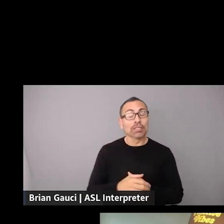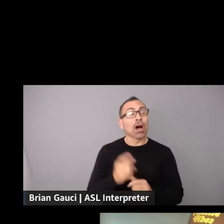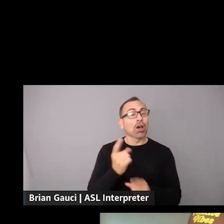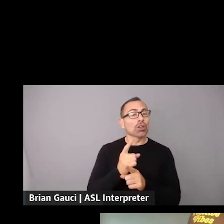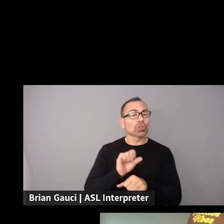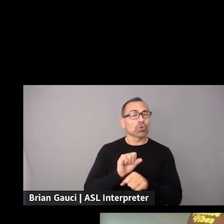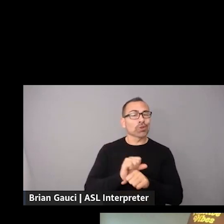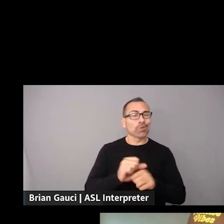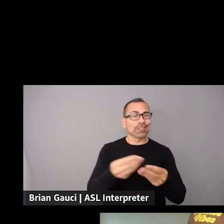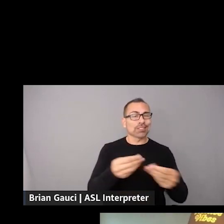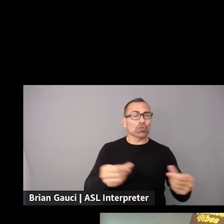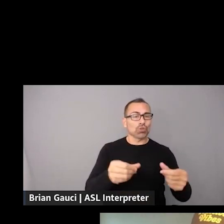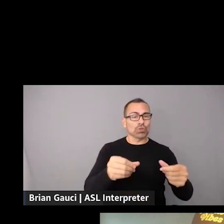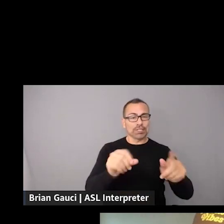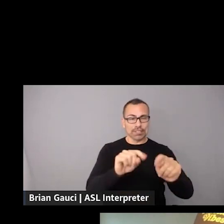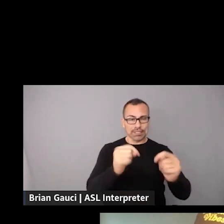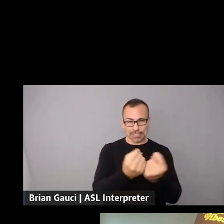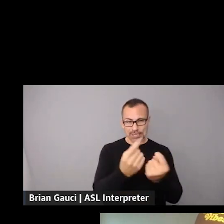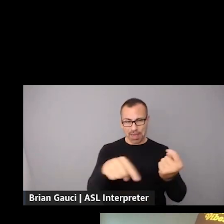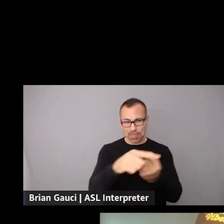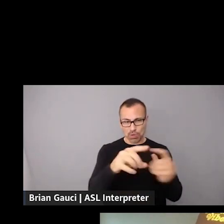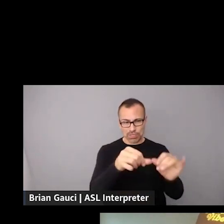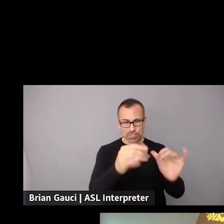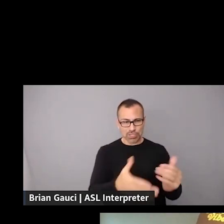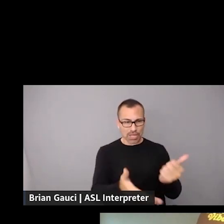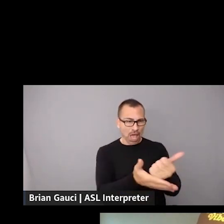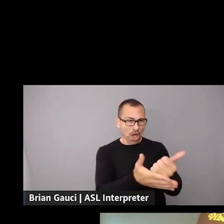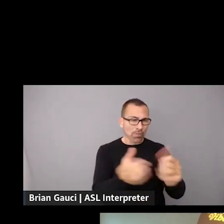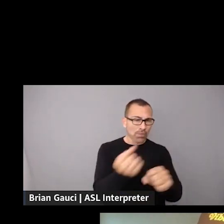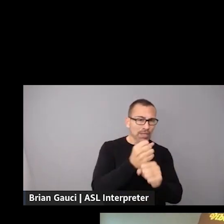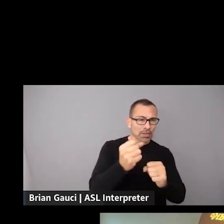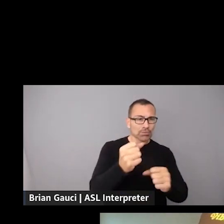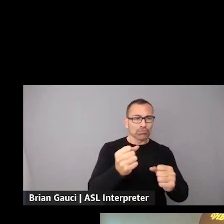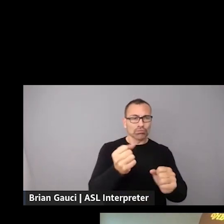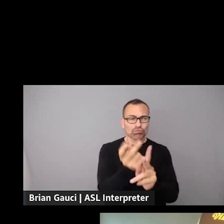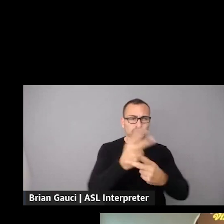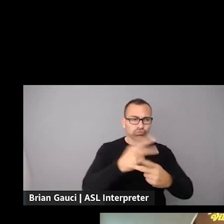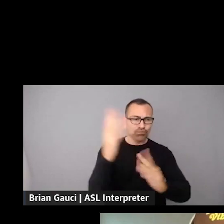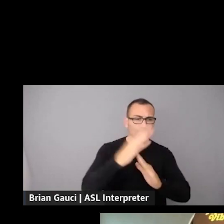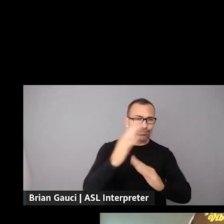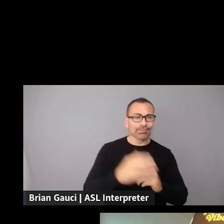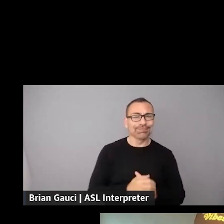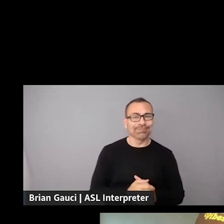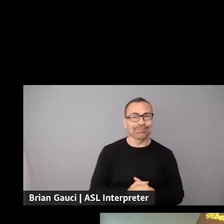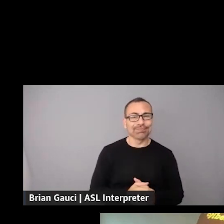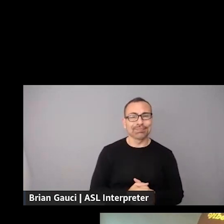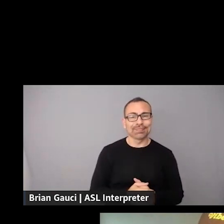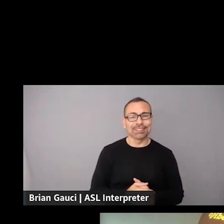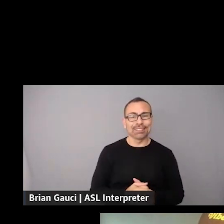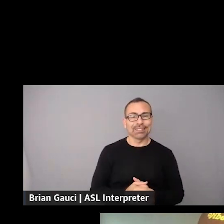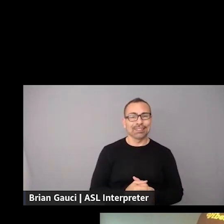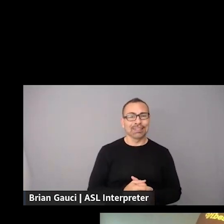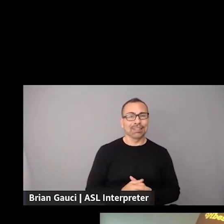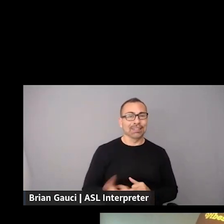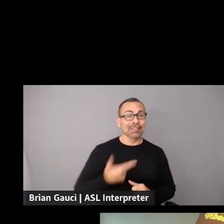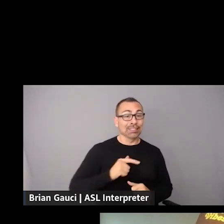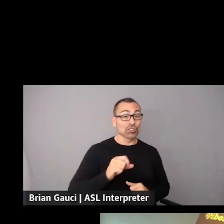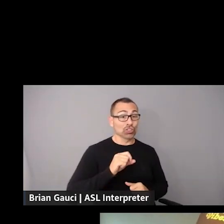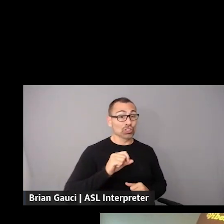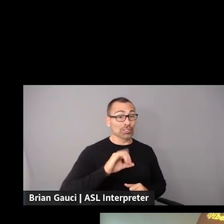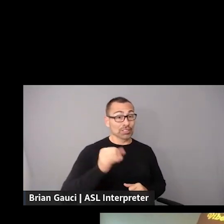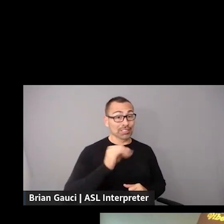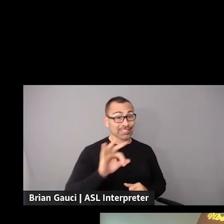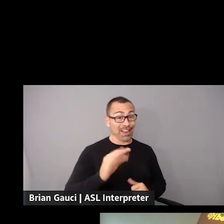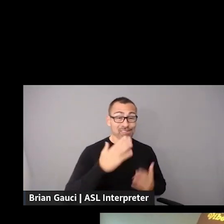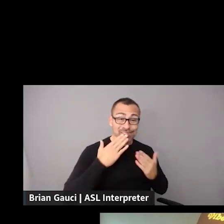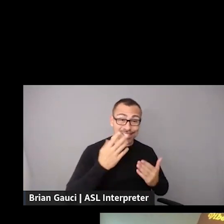engineers and help build the best product that we can. That's great. Thank you for joining us on this Friday AWS